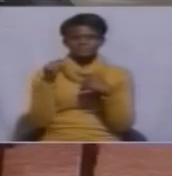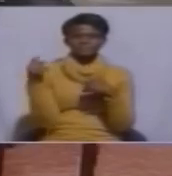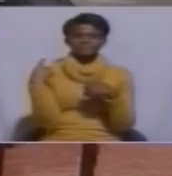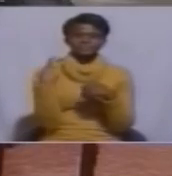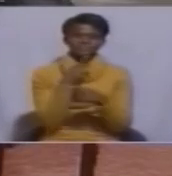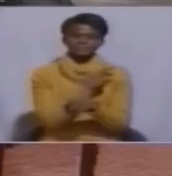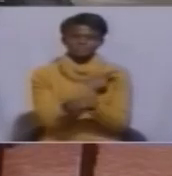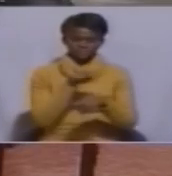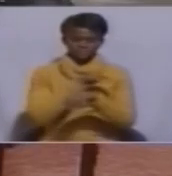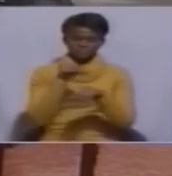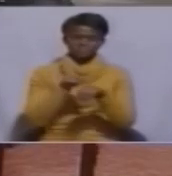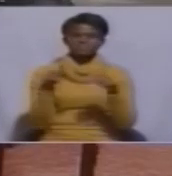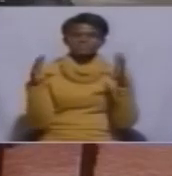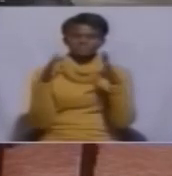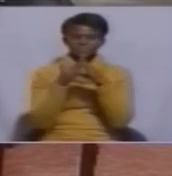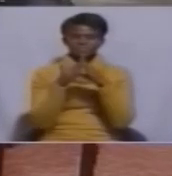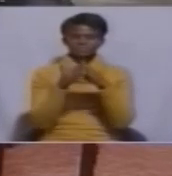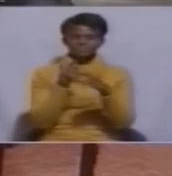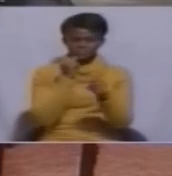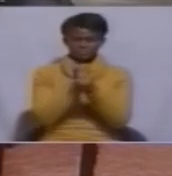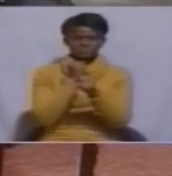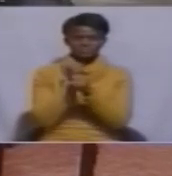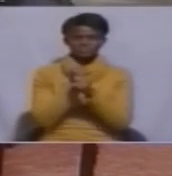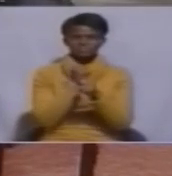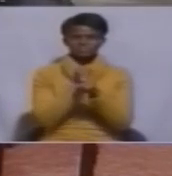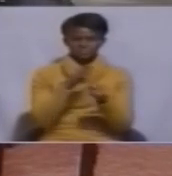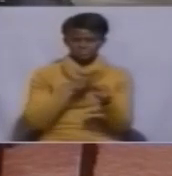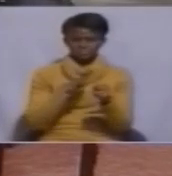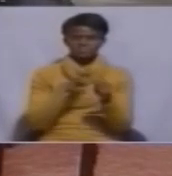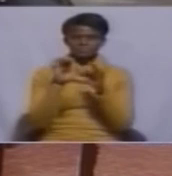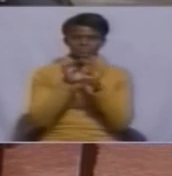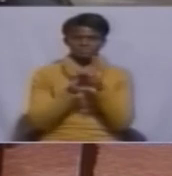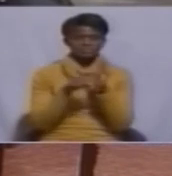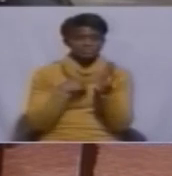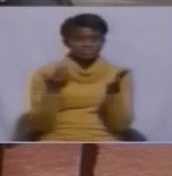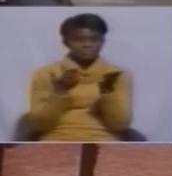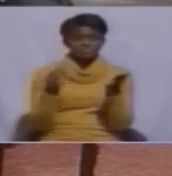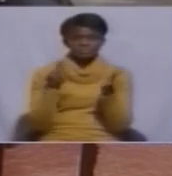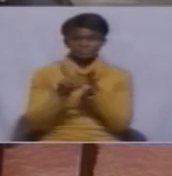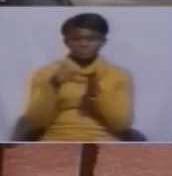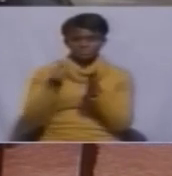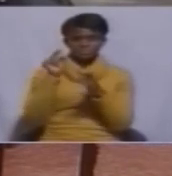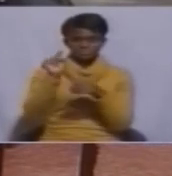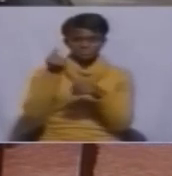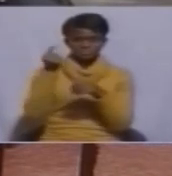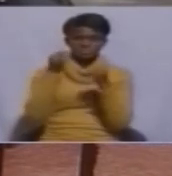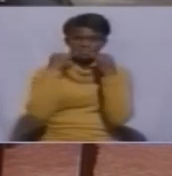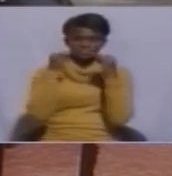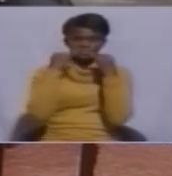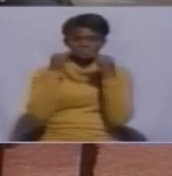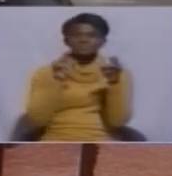Parliament, that is the National Assembly, is not performing its functions, is no longer in a position to perform its function, then he will first inform the